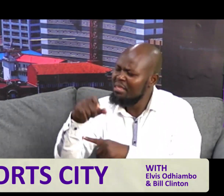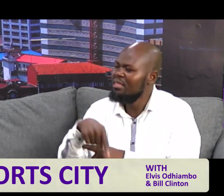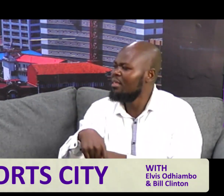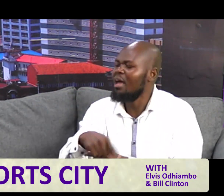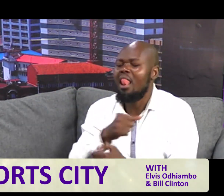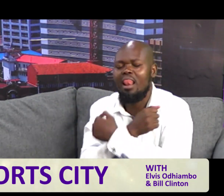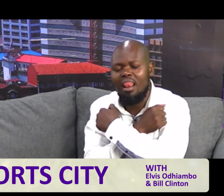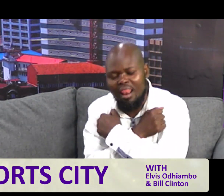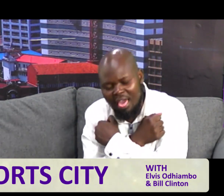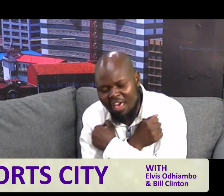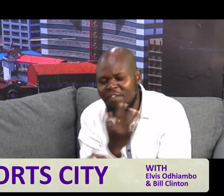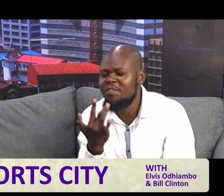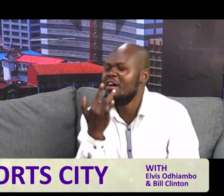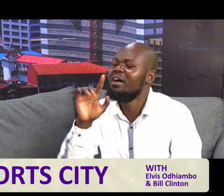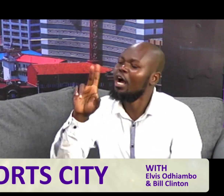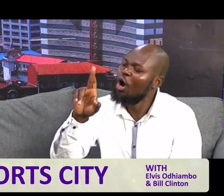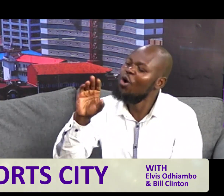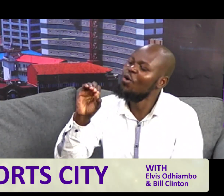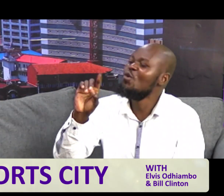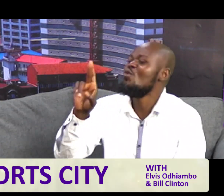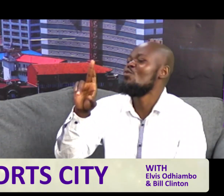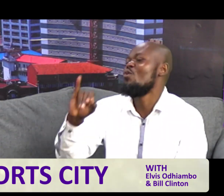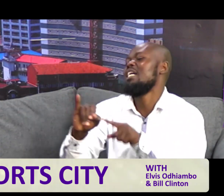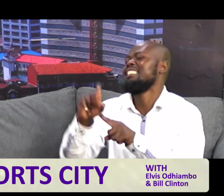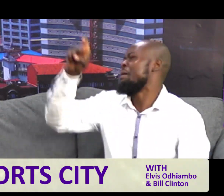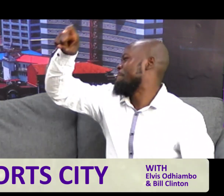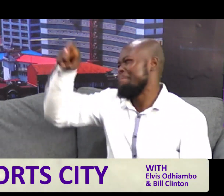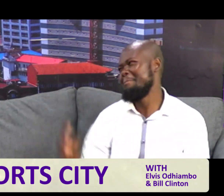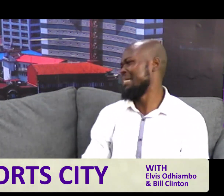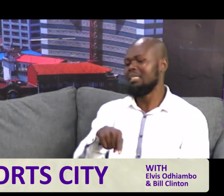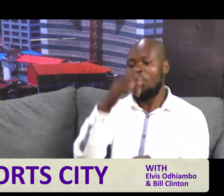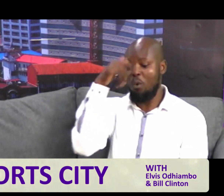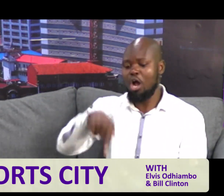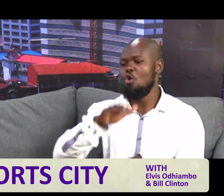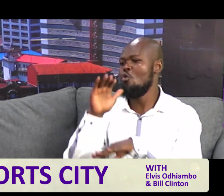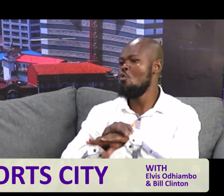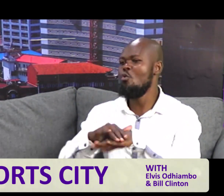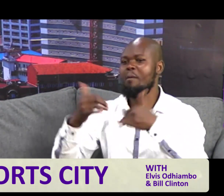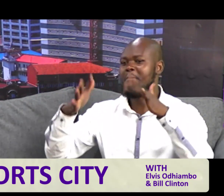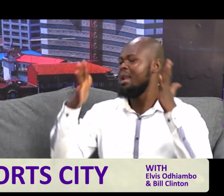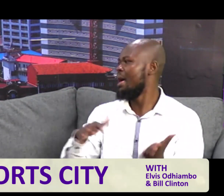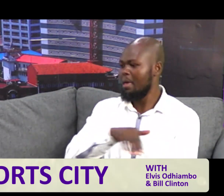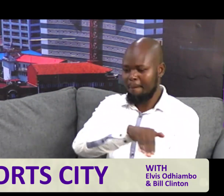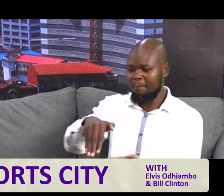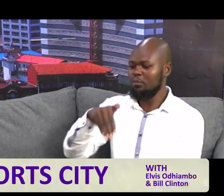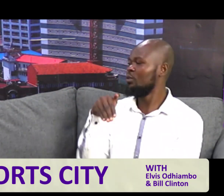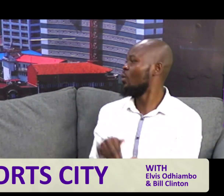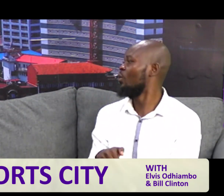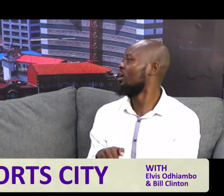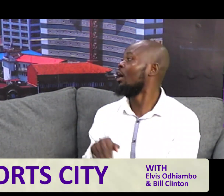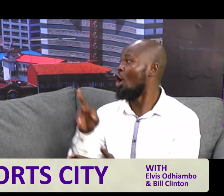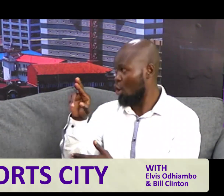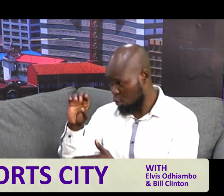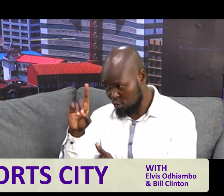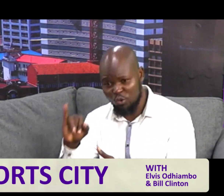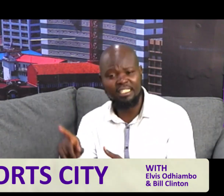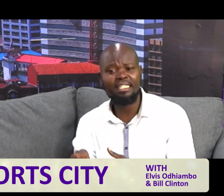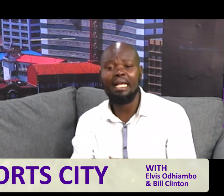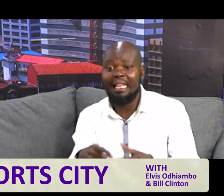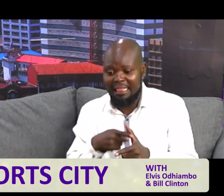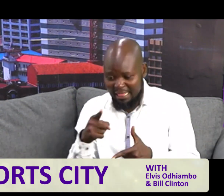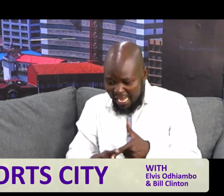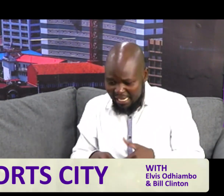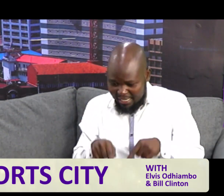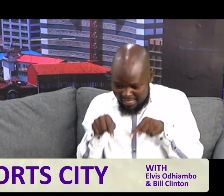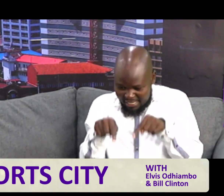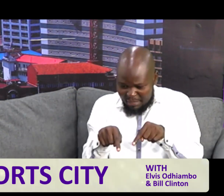3-4-2-1. But for Pep, he really loves is it Rodrigo? Yes, Rodri. Yeah, Rodrigo. Yes. To